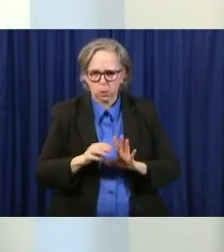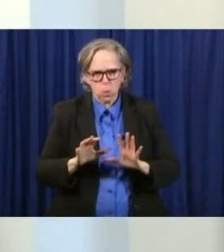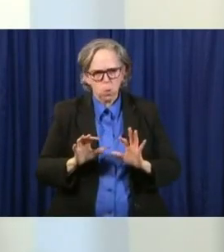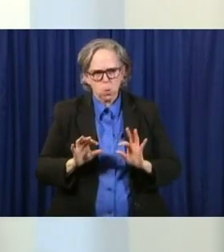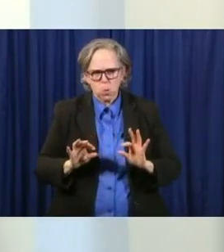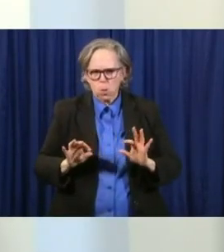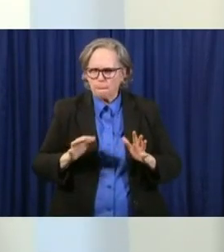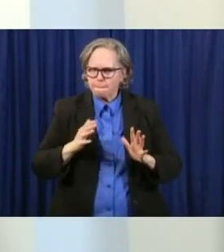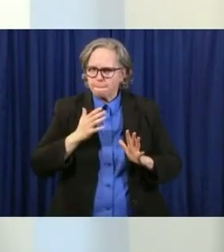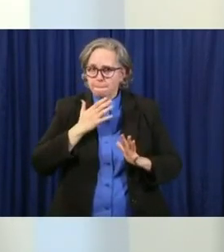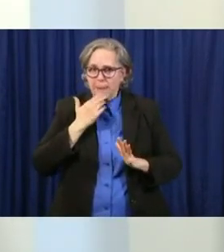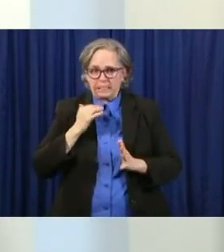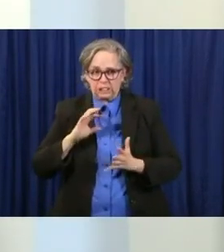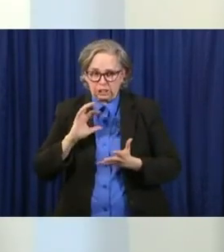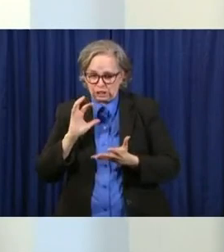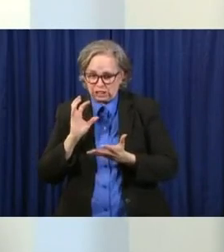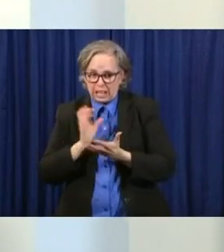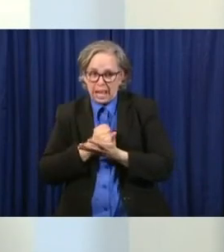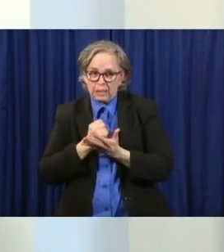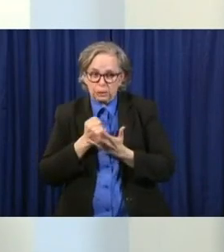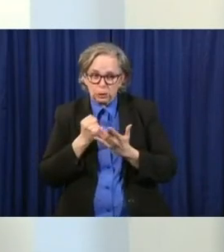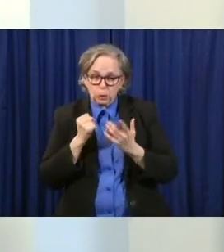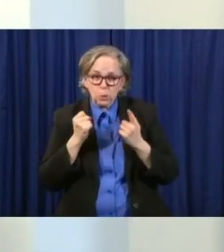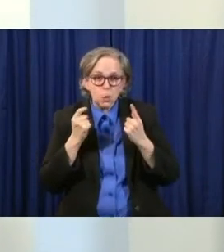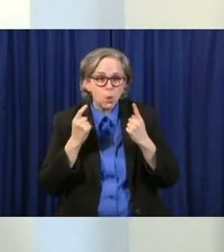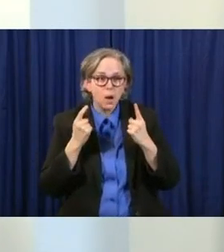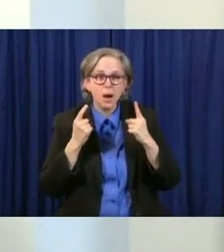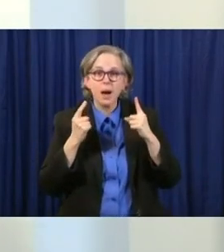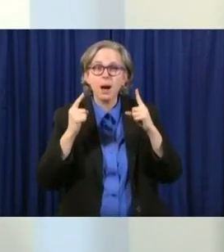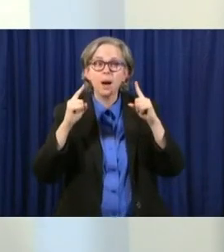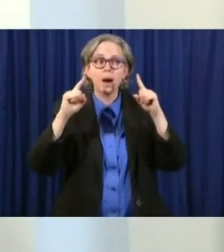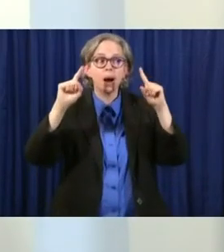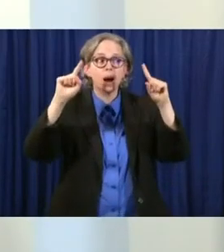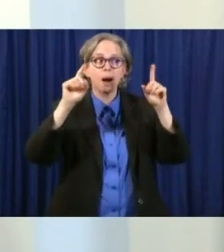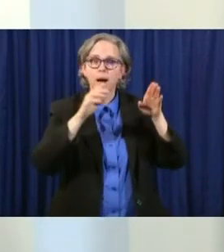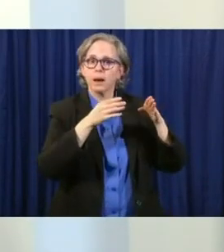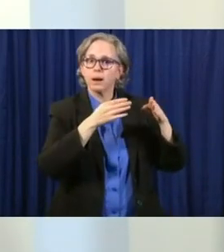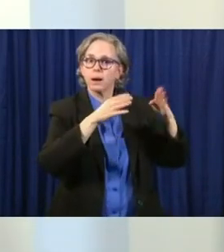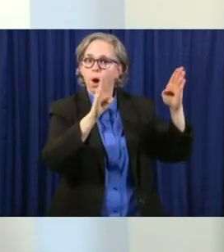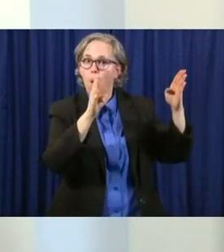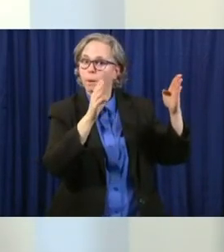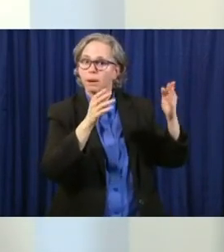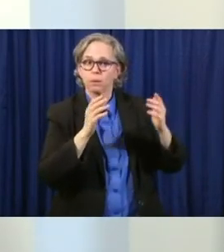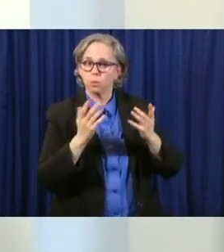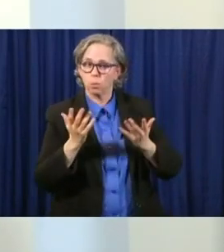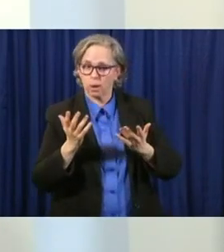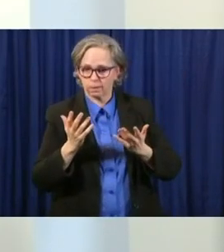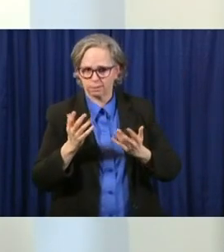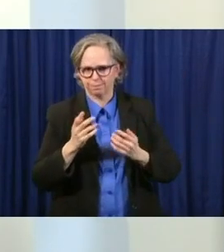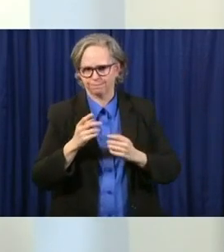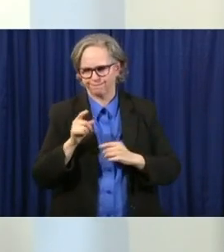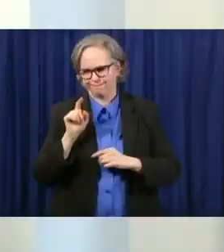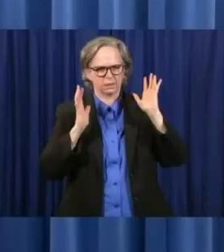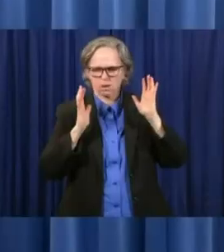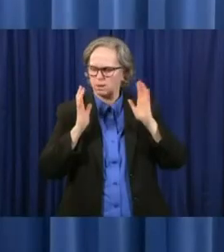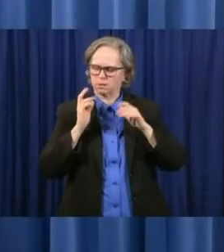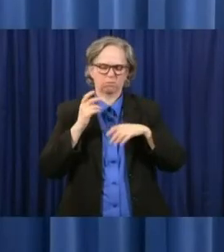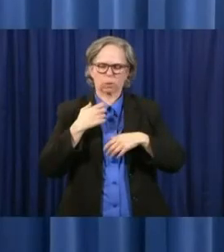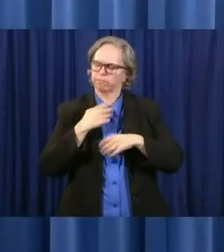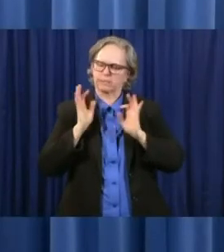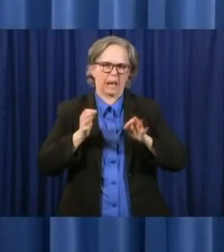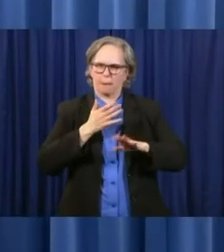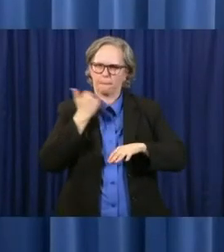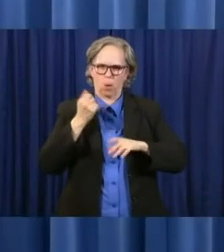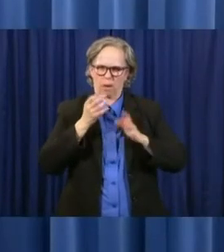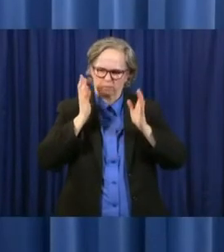any stay-at-home order she signs to 14 days. The Senate already passed a similar bill and will vote on the amendment. Then it goes to Governor